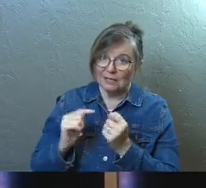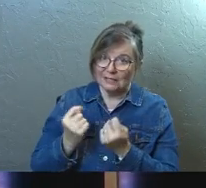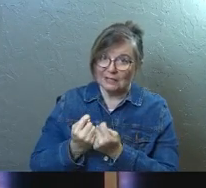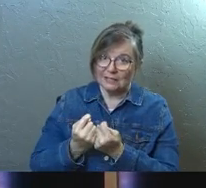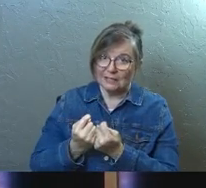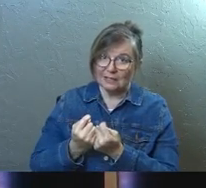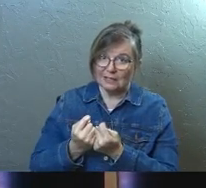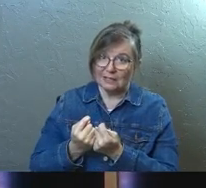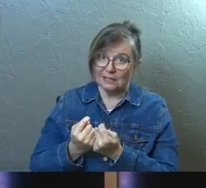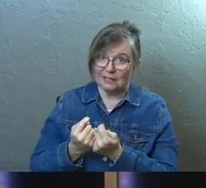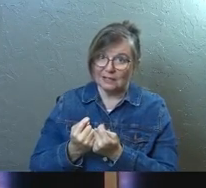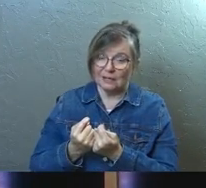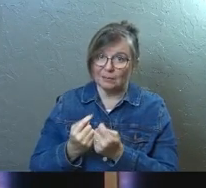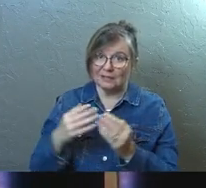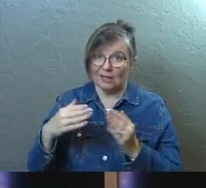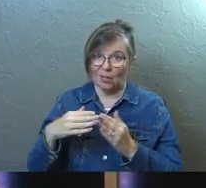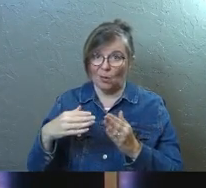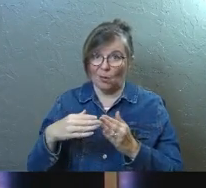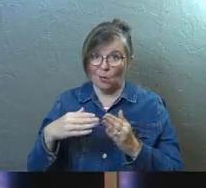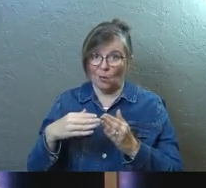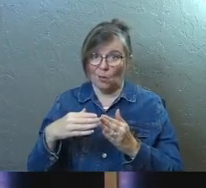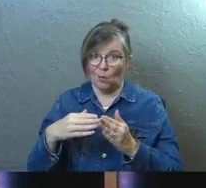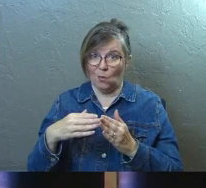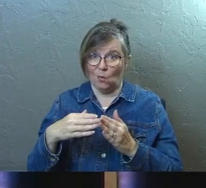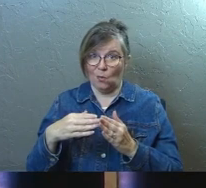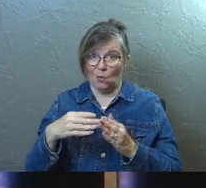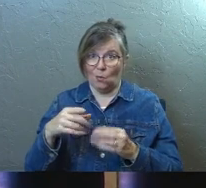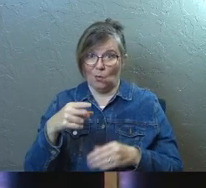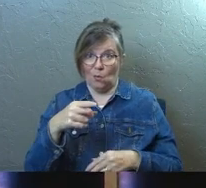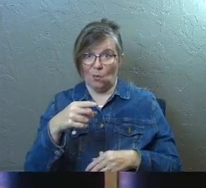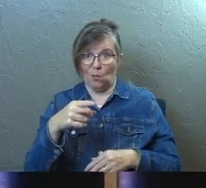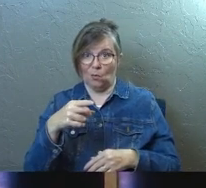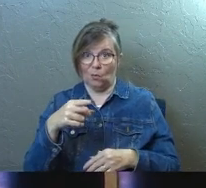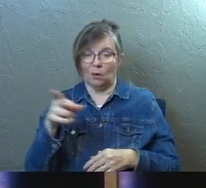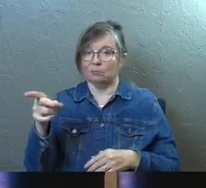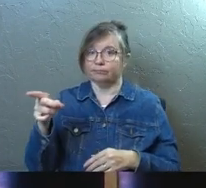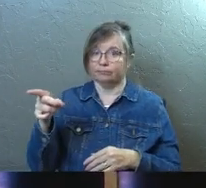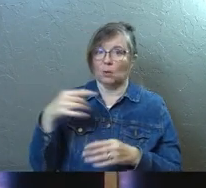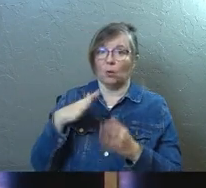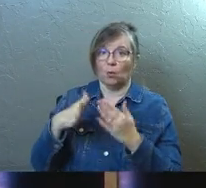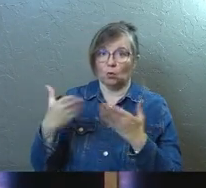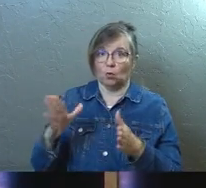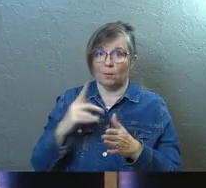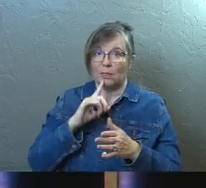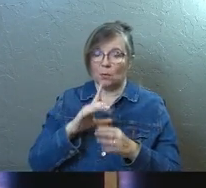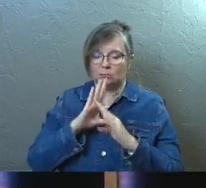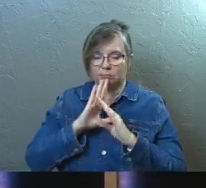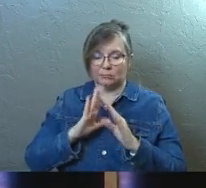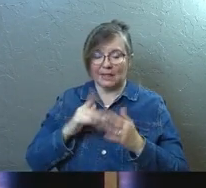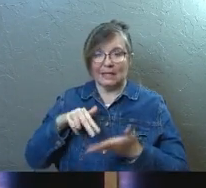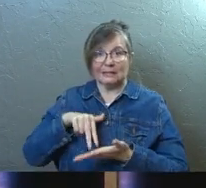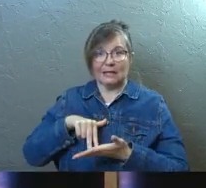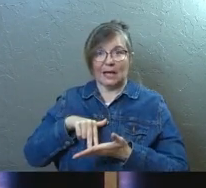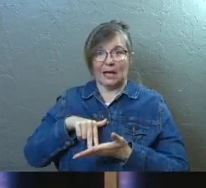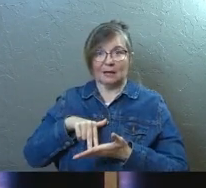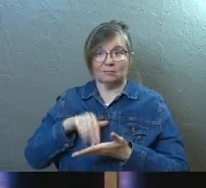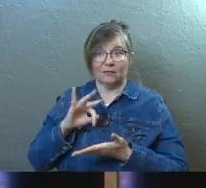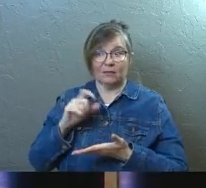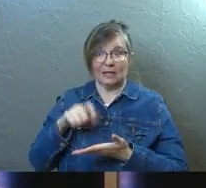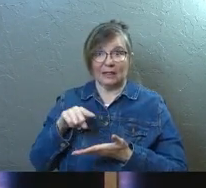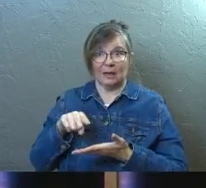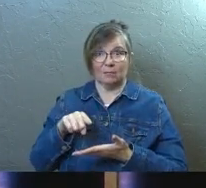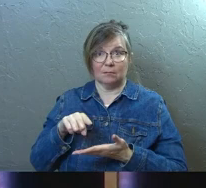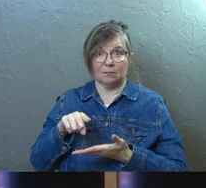team that's in that back corner of the room, and they're super subtle, right? And they just kind of stand there, and if you need them